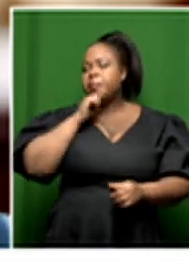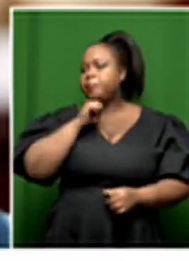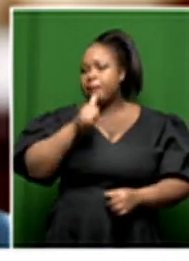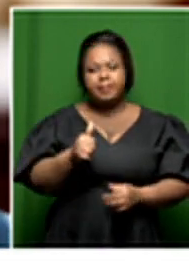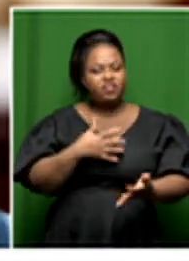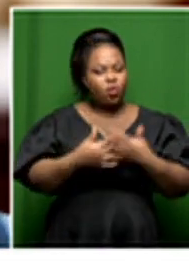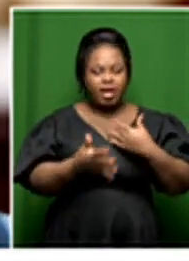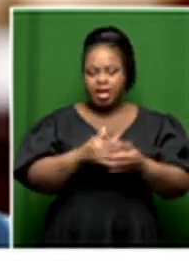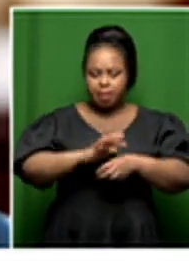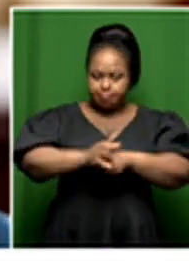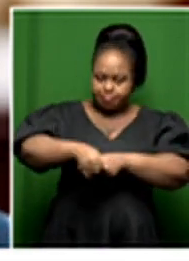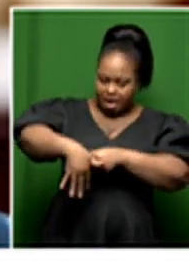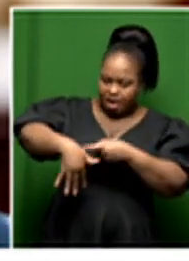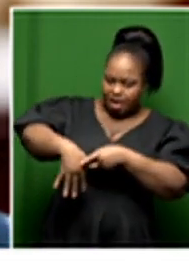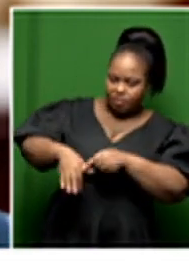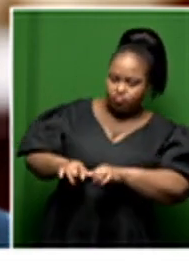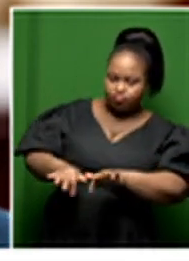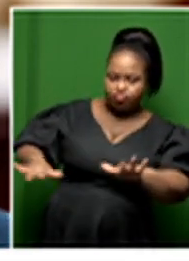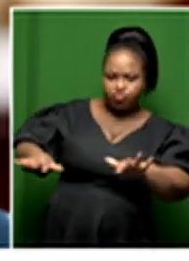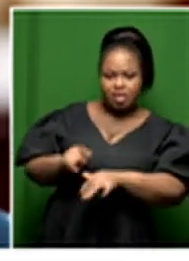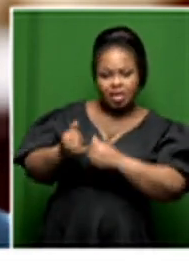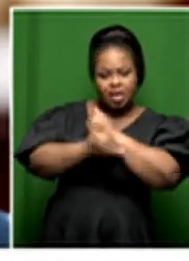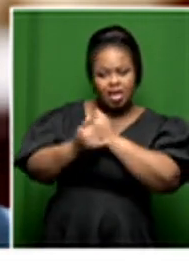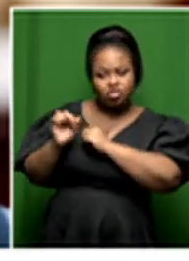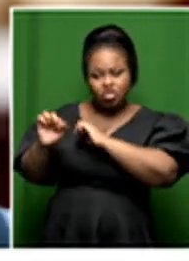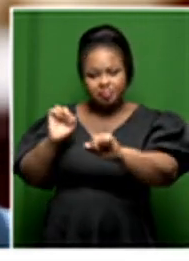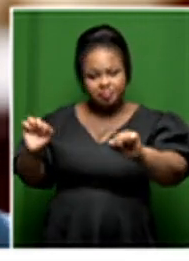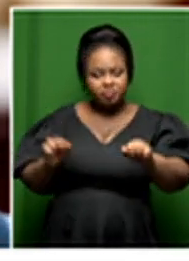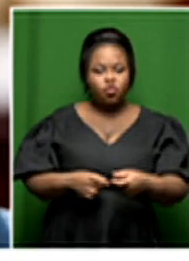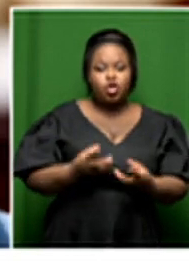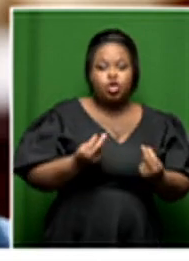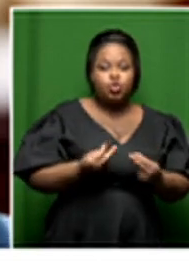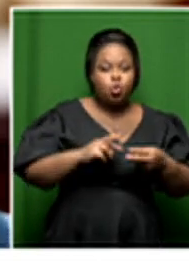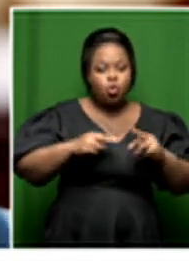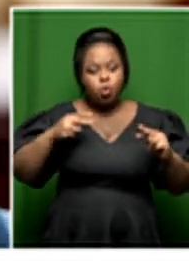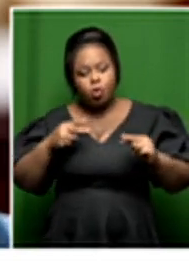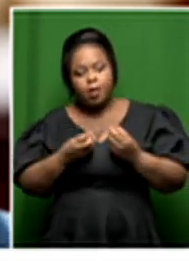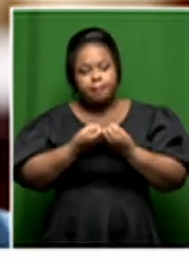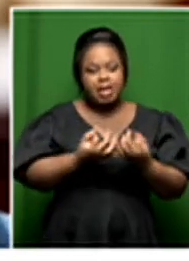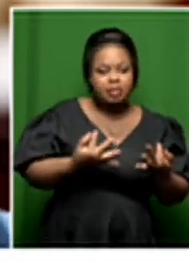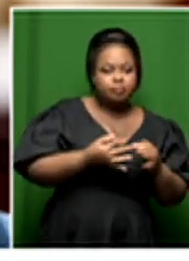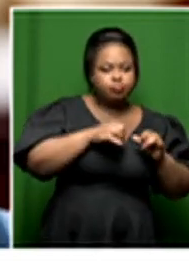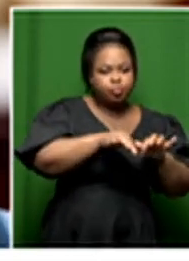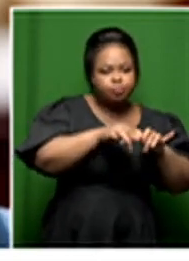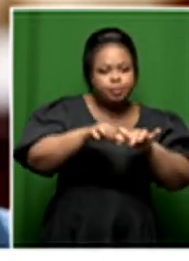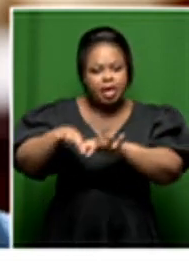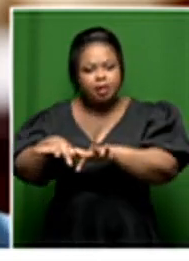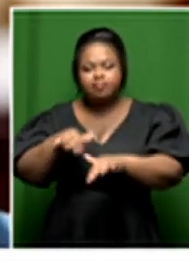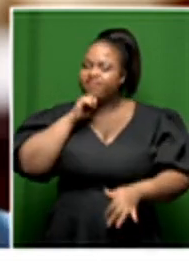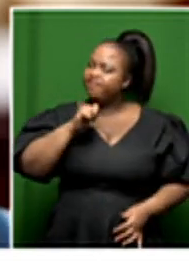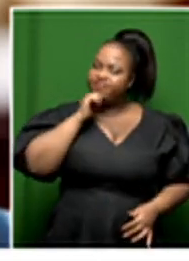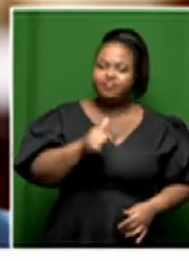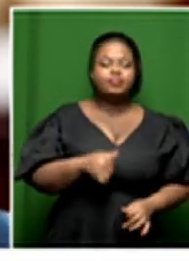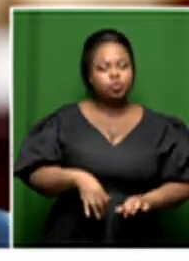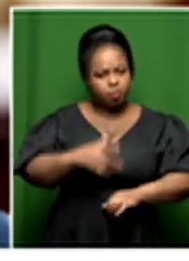regardless of any variants, of any new mutations, countries need to proceed with